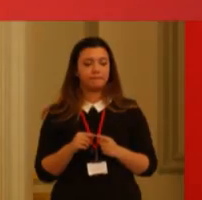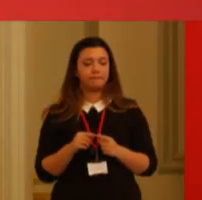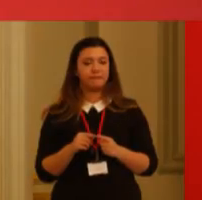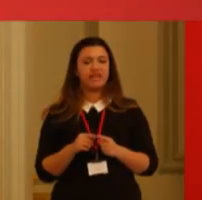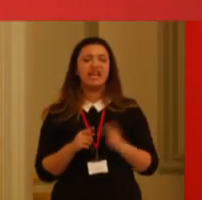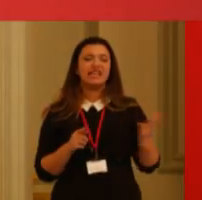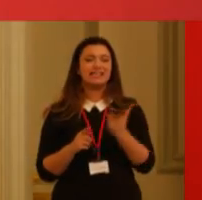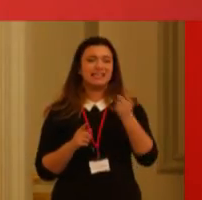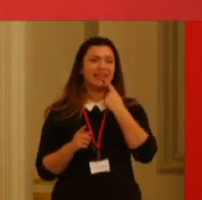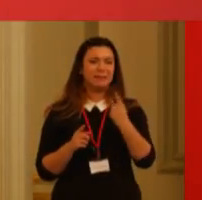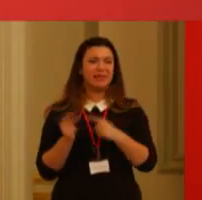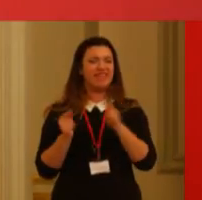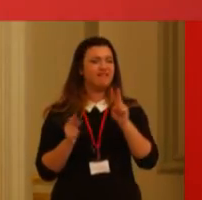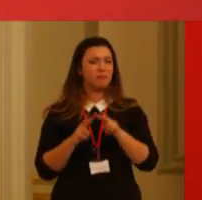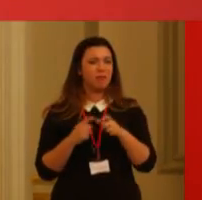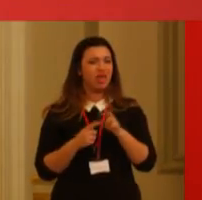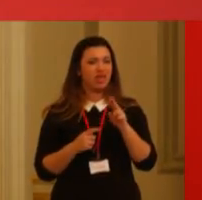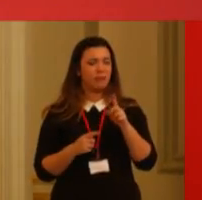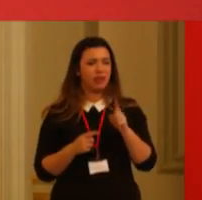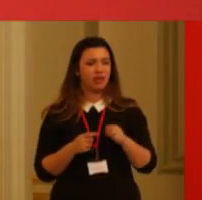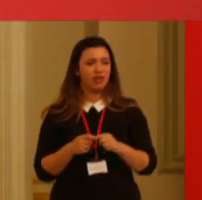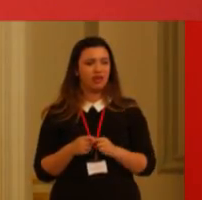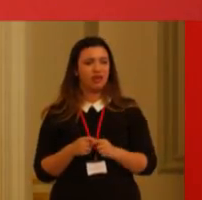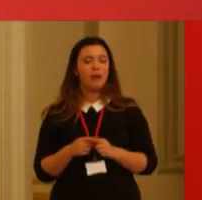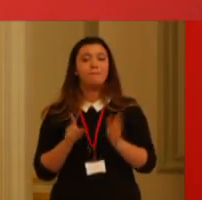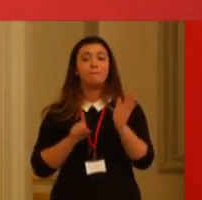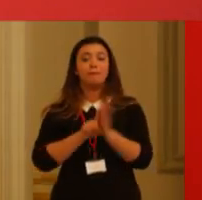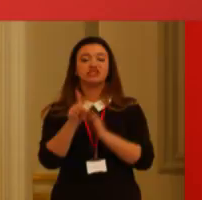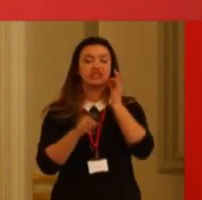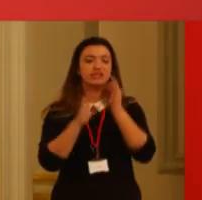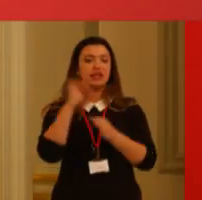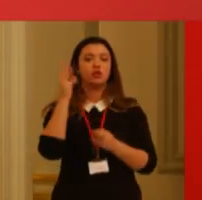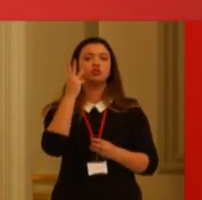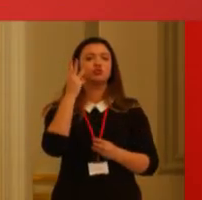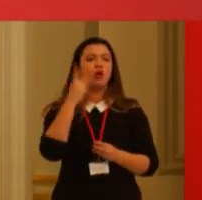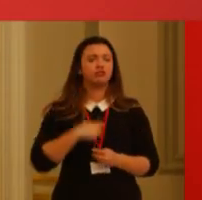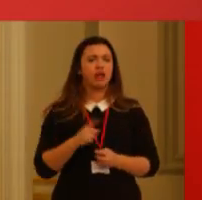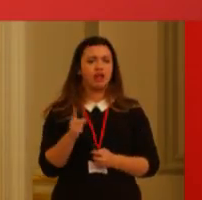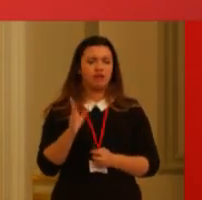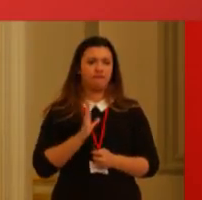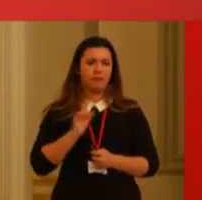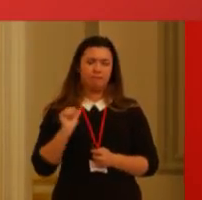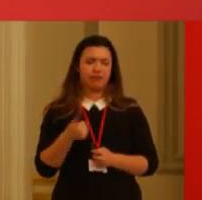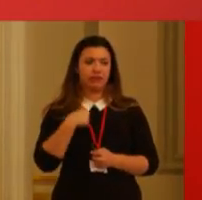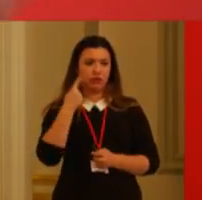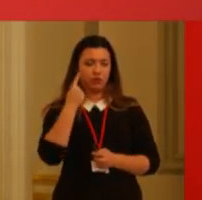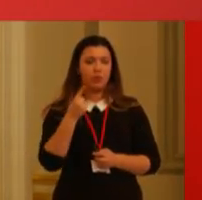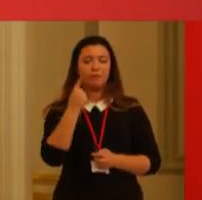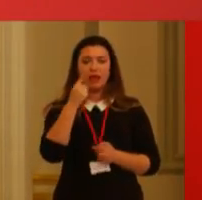Academic in Drive, right? Talks about Drive, and he says successful people have three